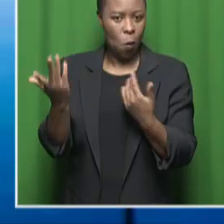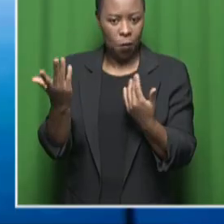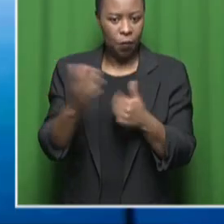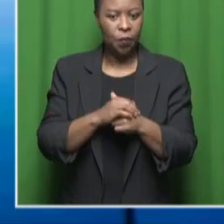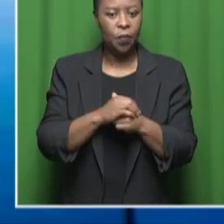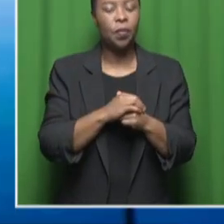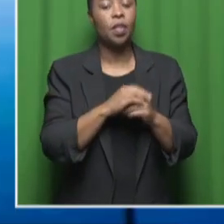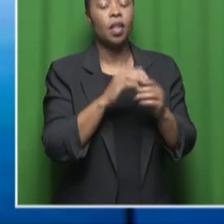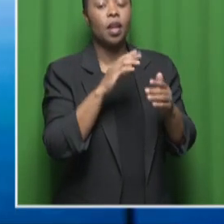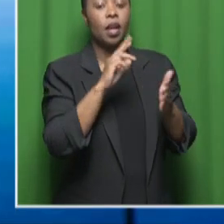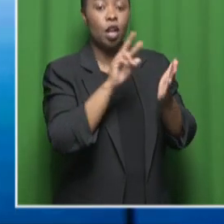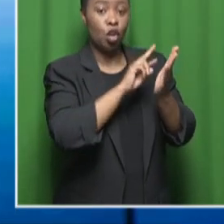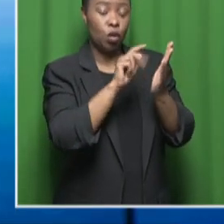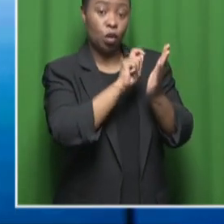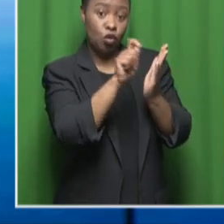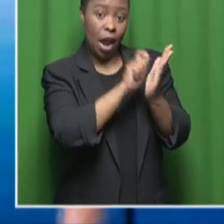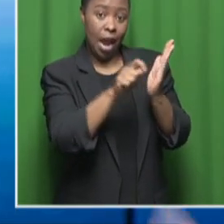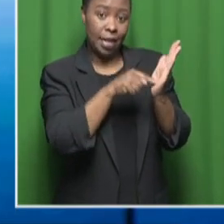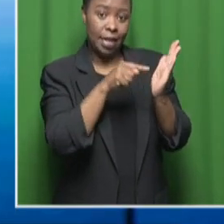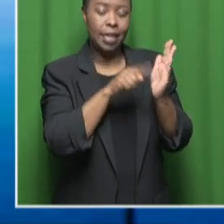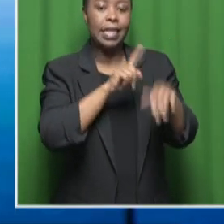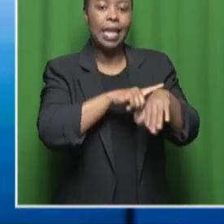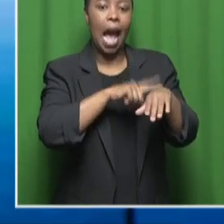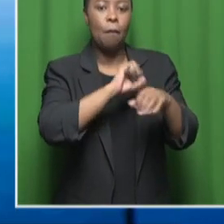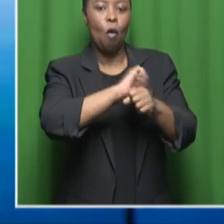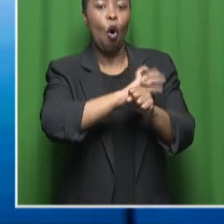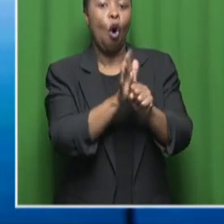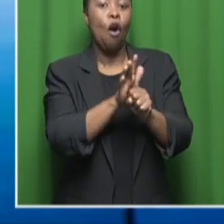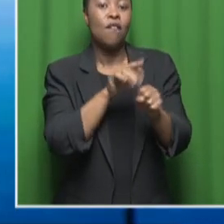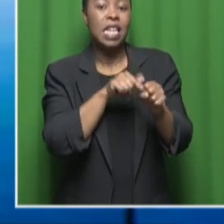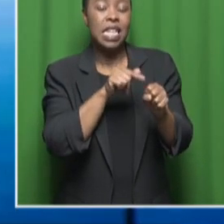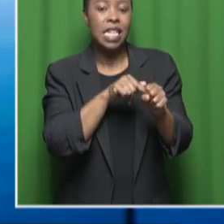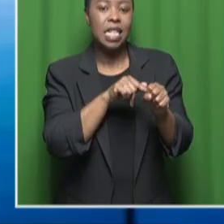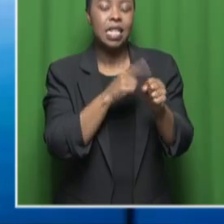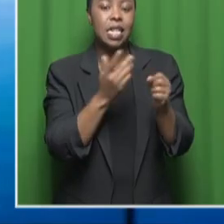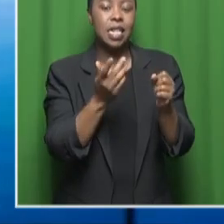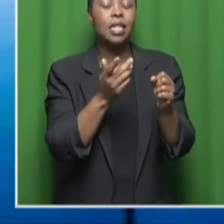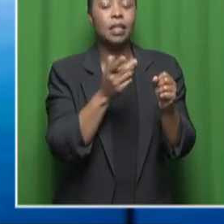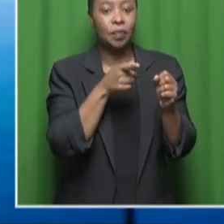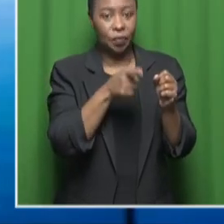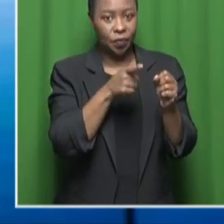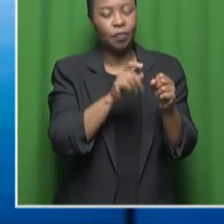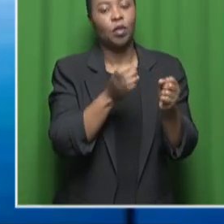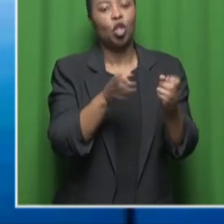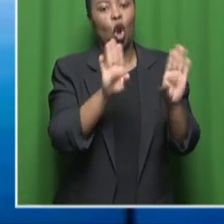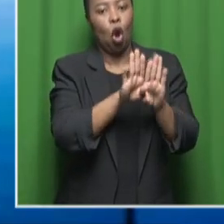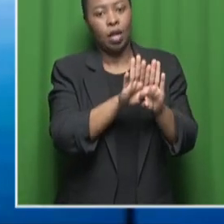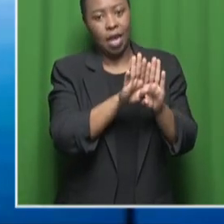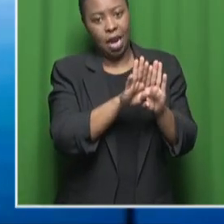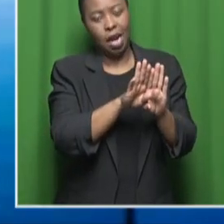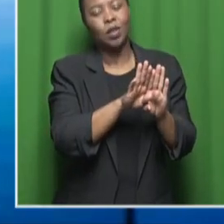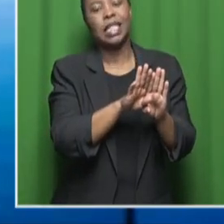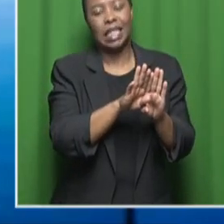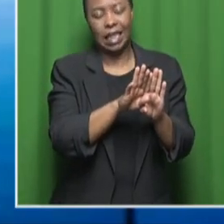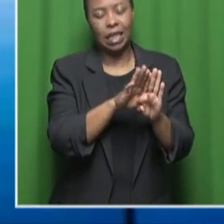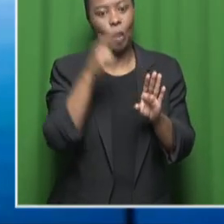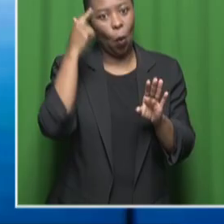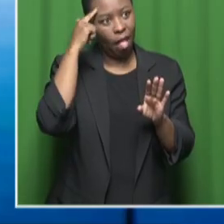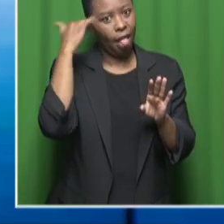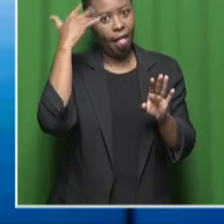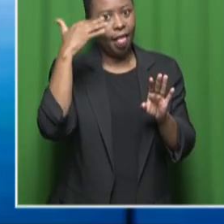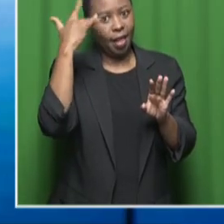process, it was during the lockdown, Yes. period. We had ample time to, think about the state of society. Yep. And so I think